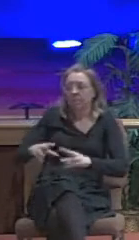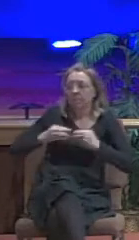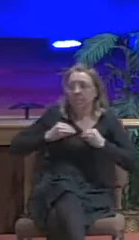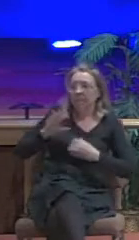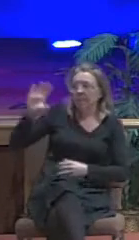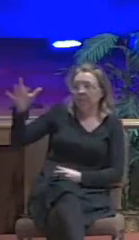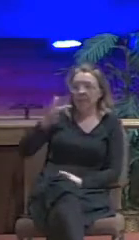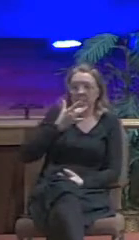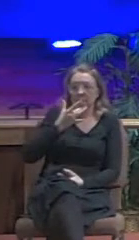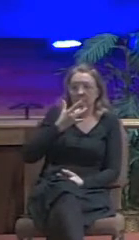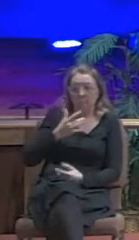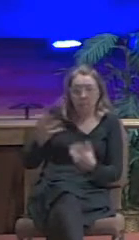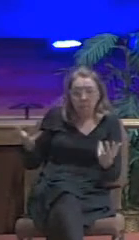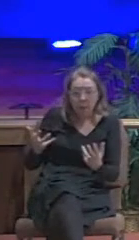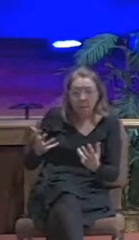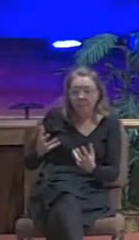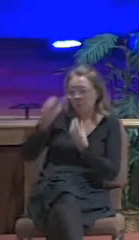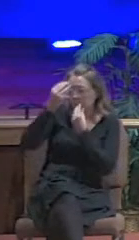completely.